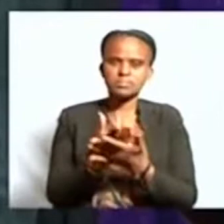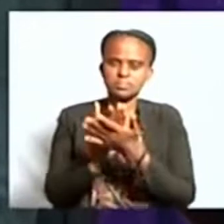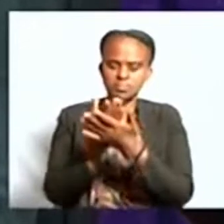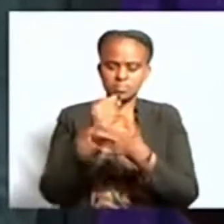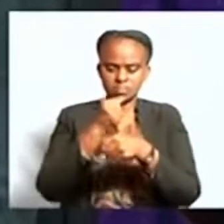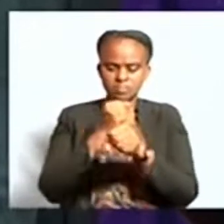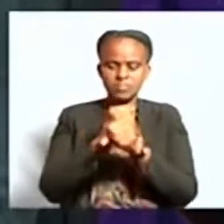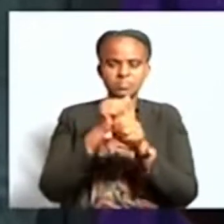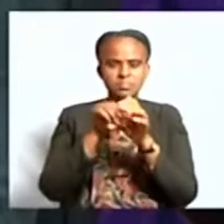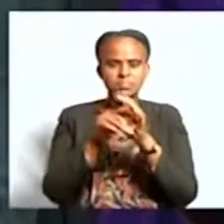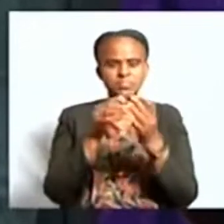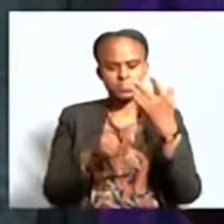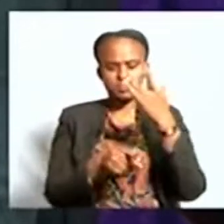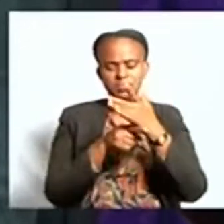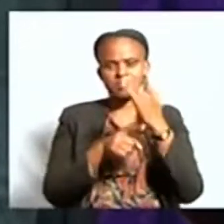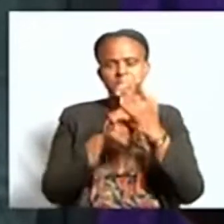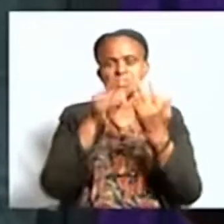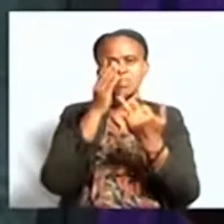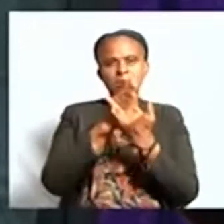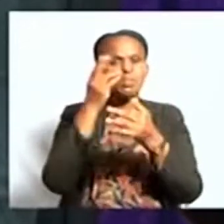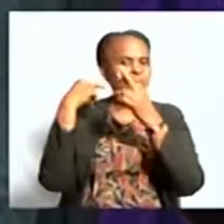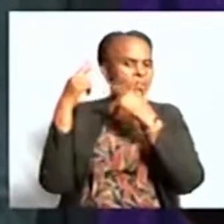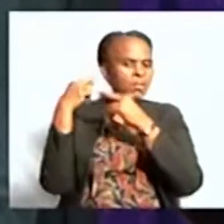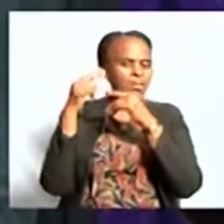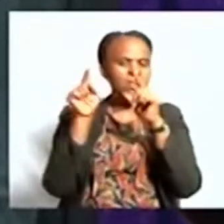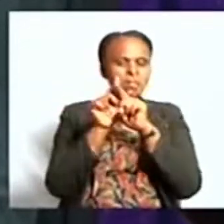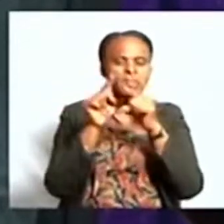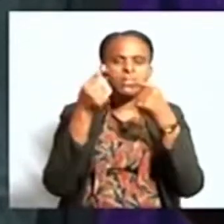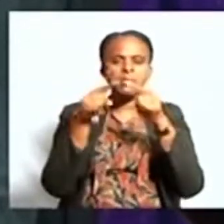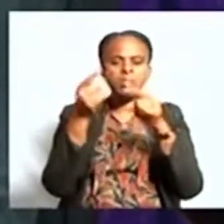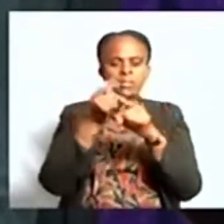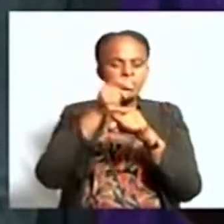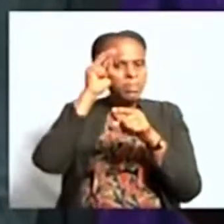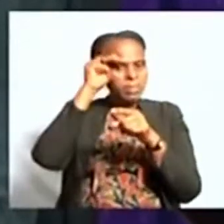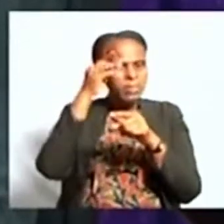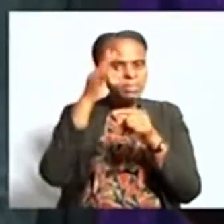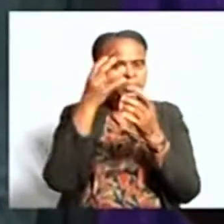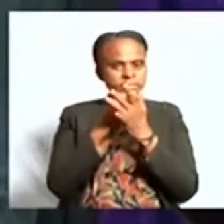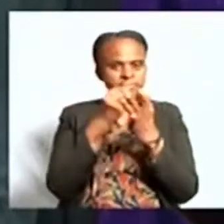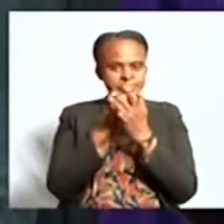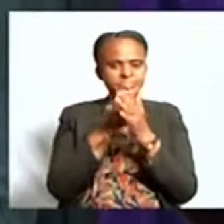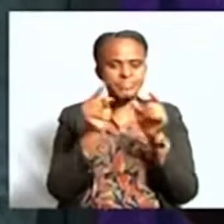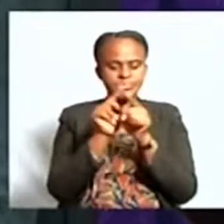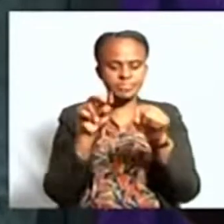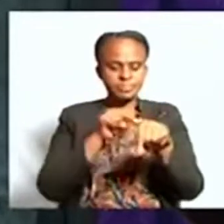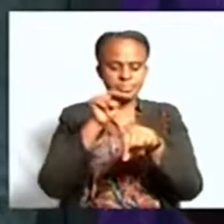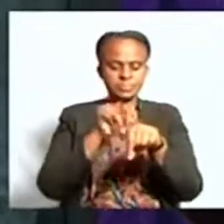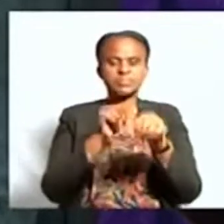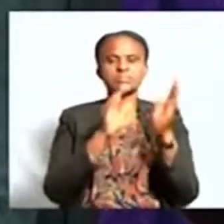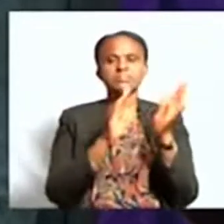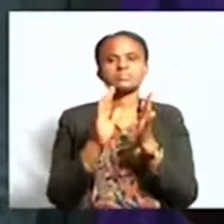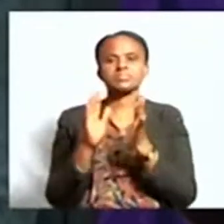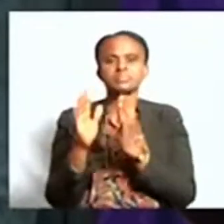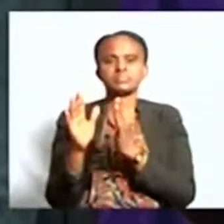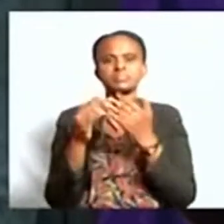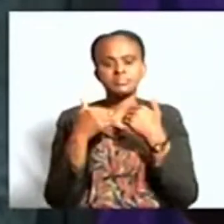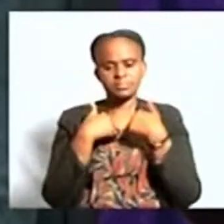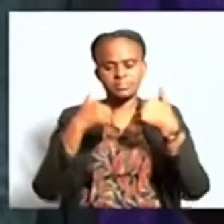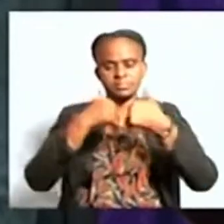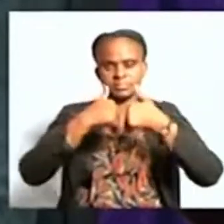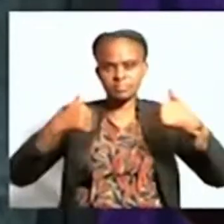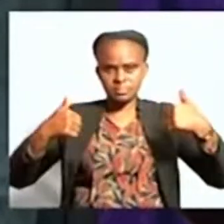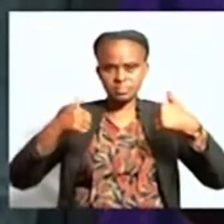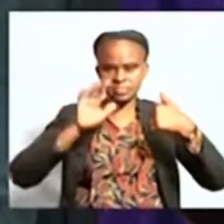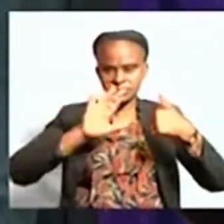during the mid-term review exercise conducted by the Ministry of Finance and National Planning had separated